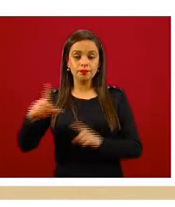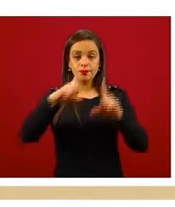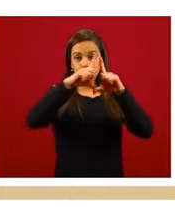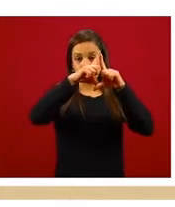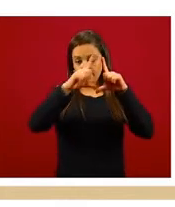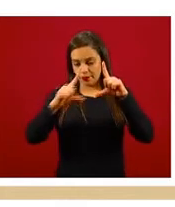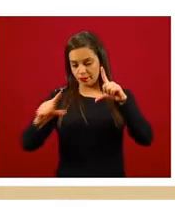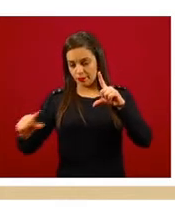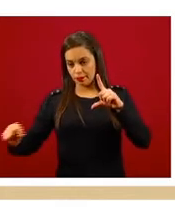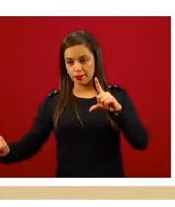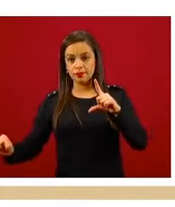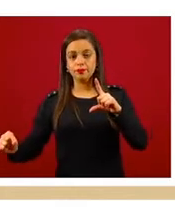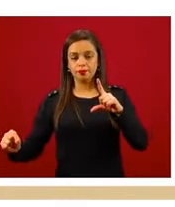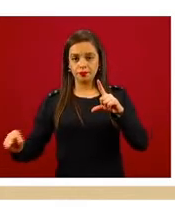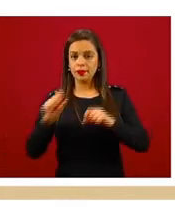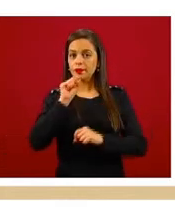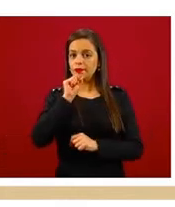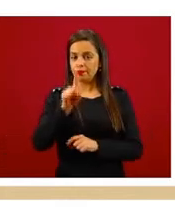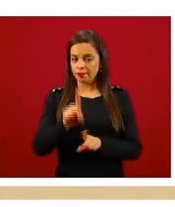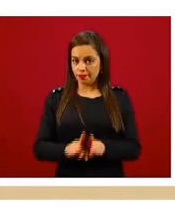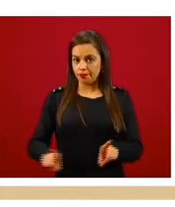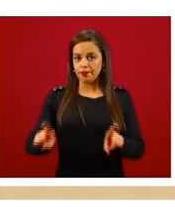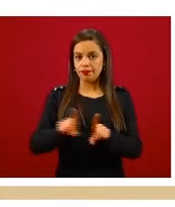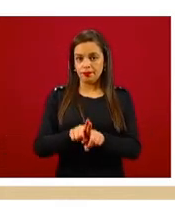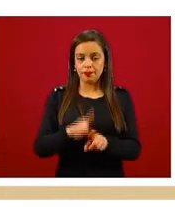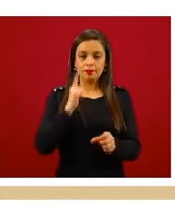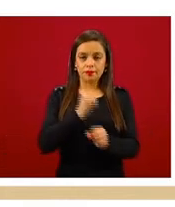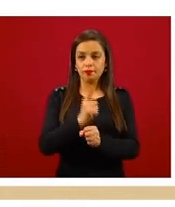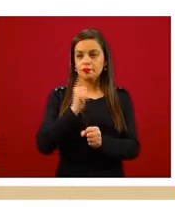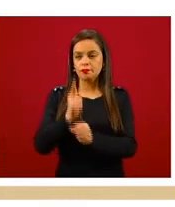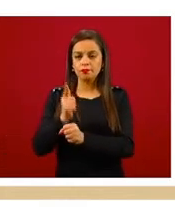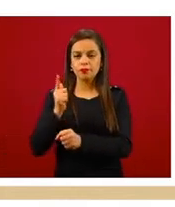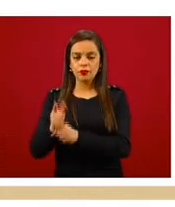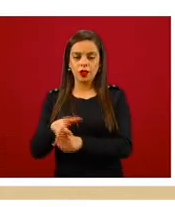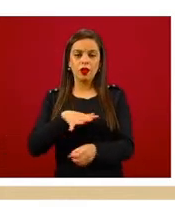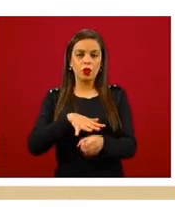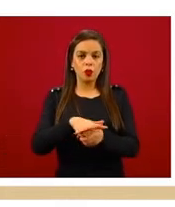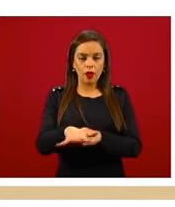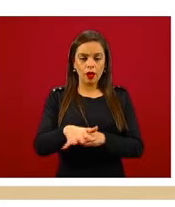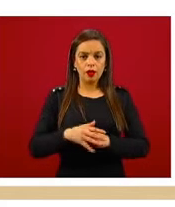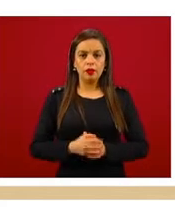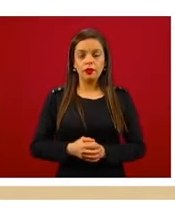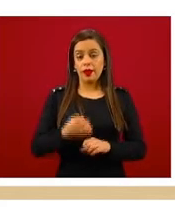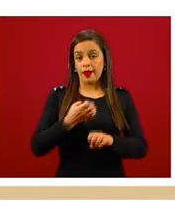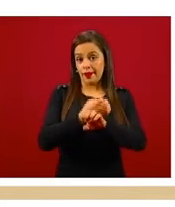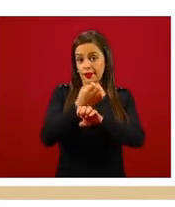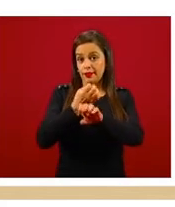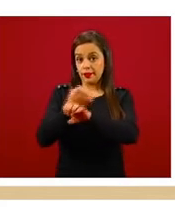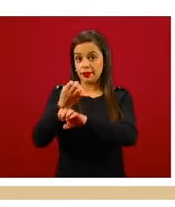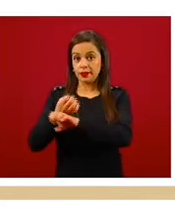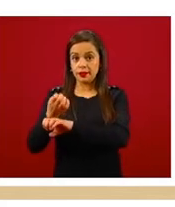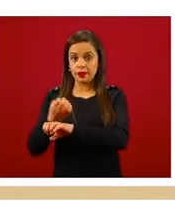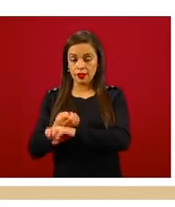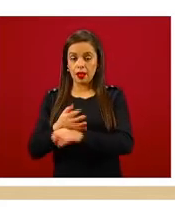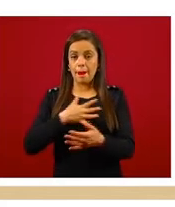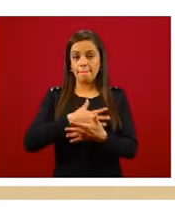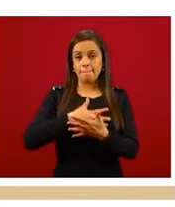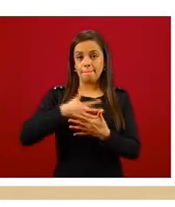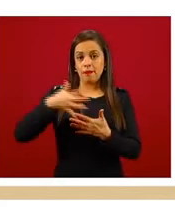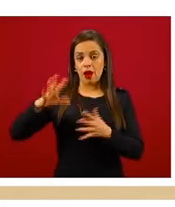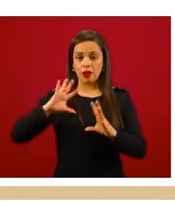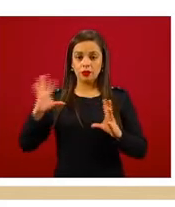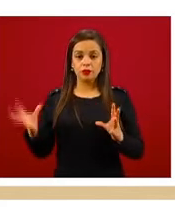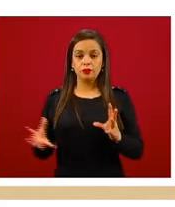this chart, you can see on this array how it's in descending order, so that you can also identify the